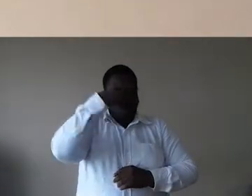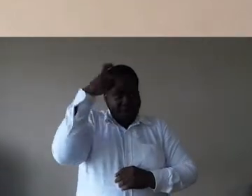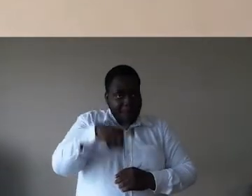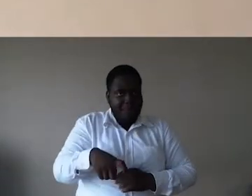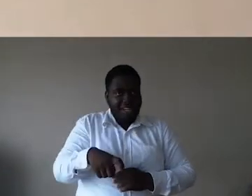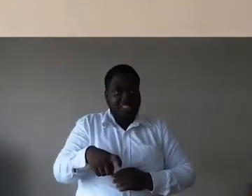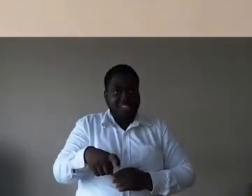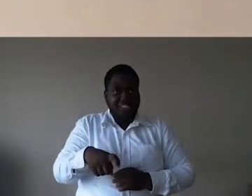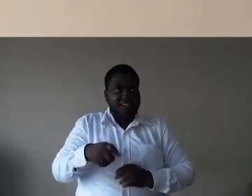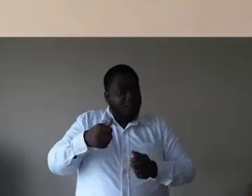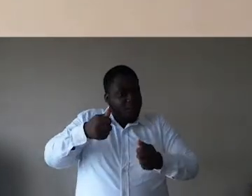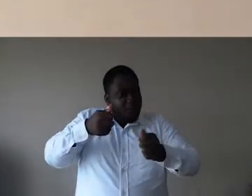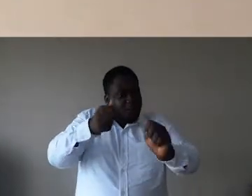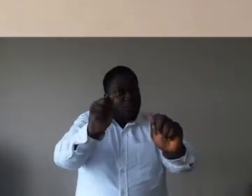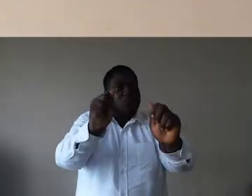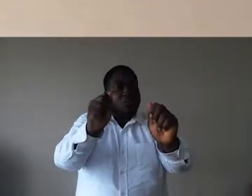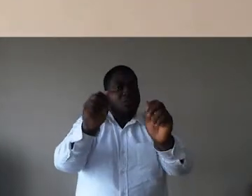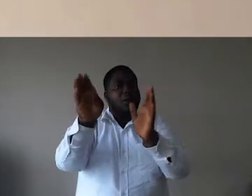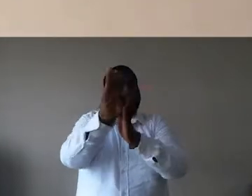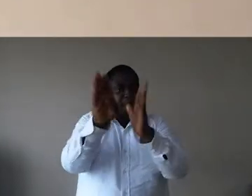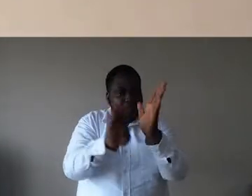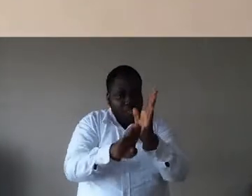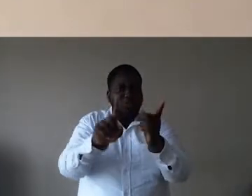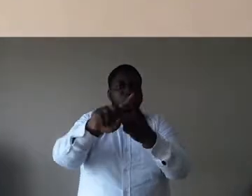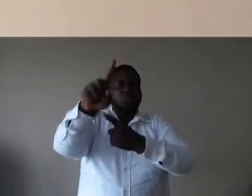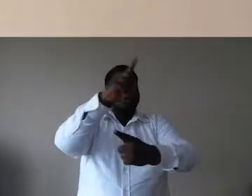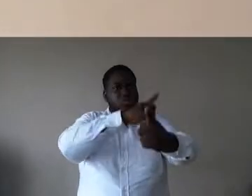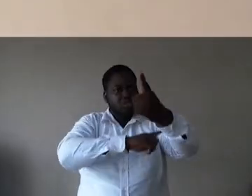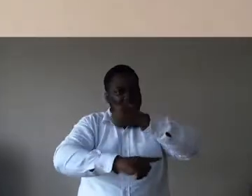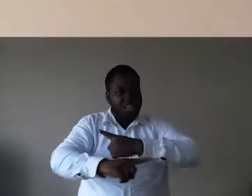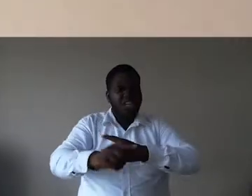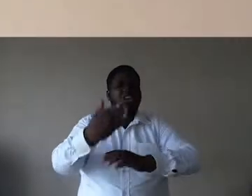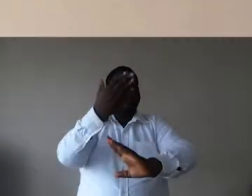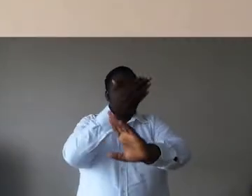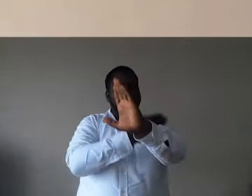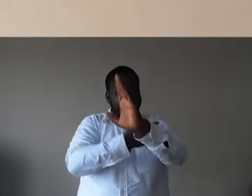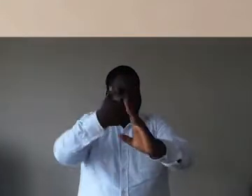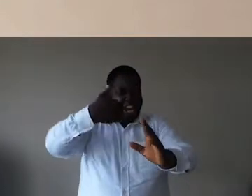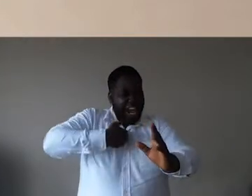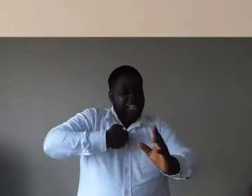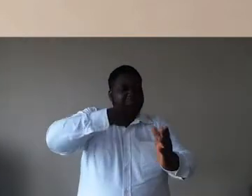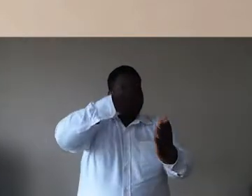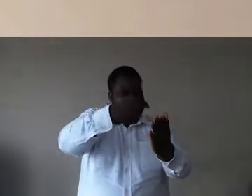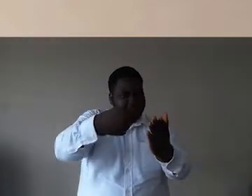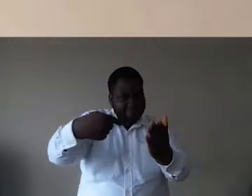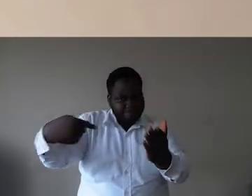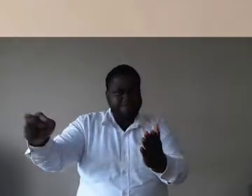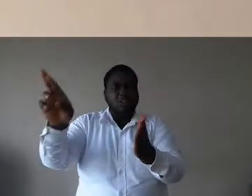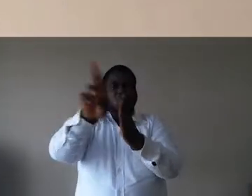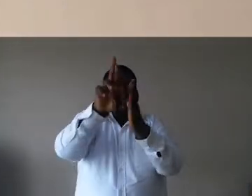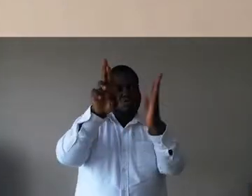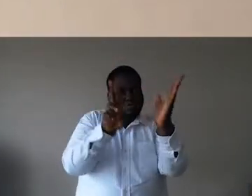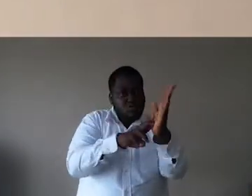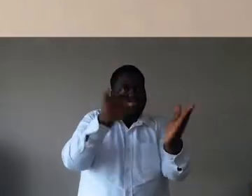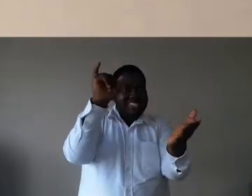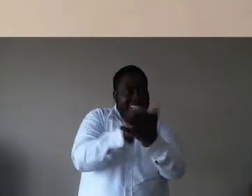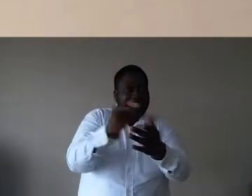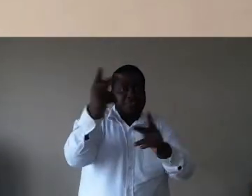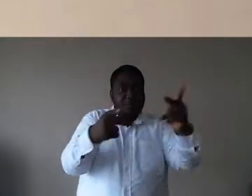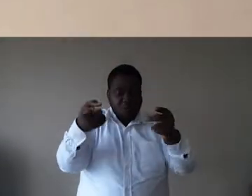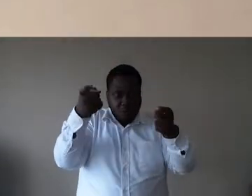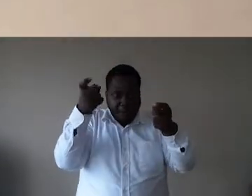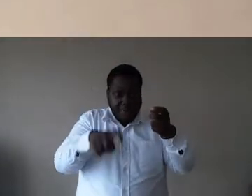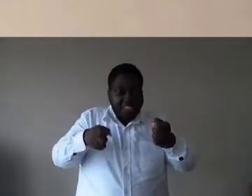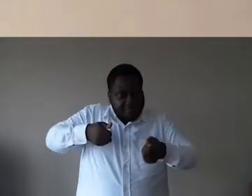men disobeyed. Today, God has said in His word, He has shown us a pattern for us to be saved. And yet, a lot of people are teaching